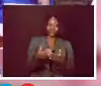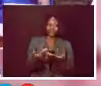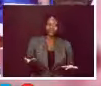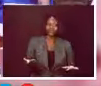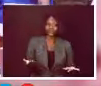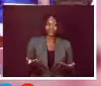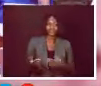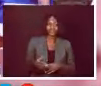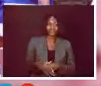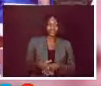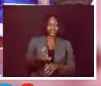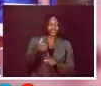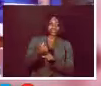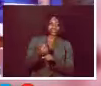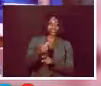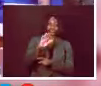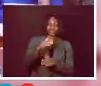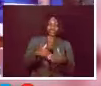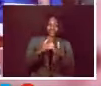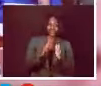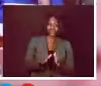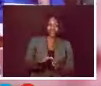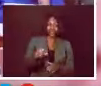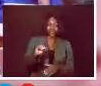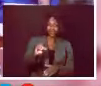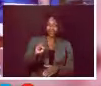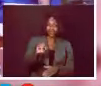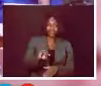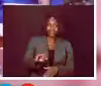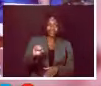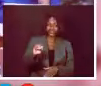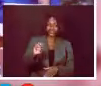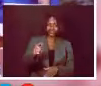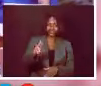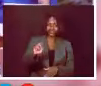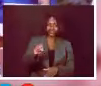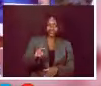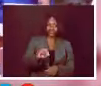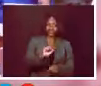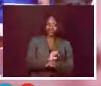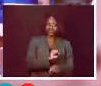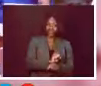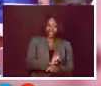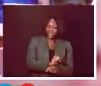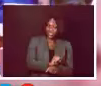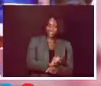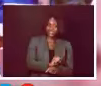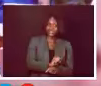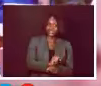That later your own neighbor, Osewusu, Honorable, was working with them, and that gave them